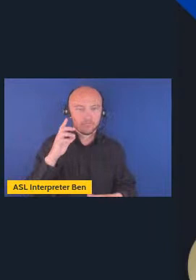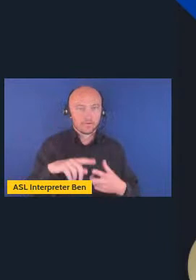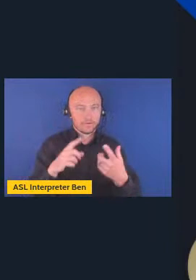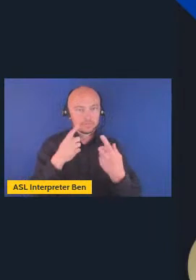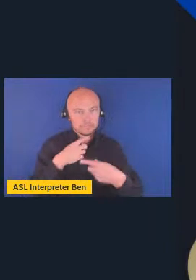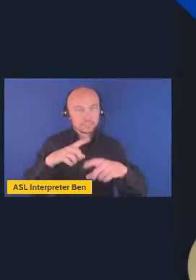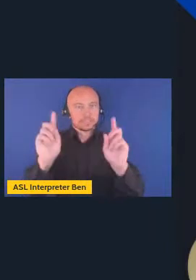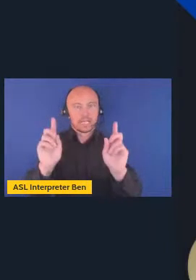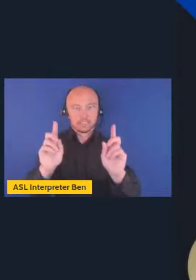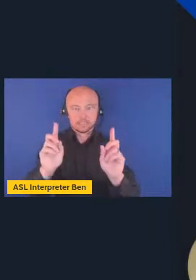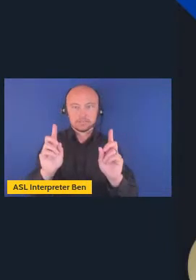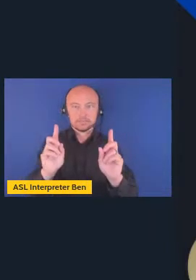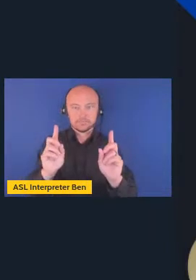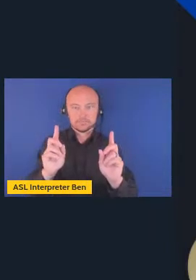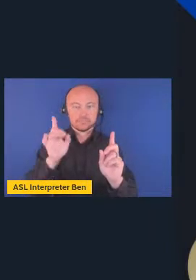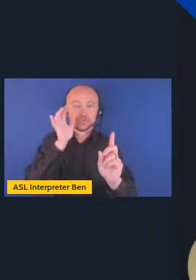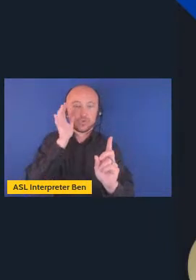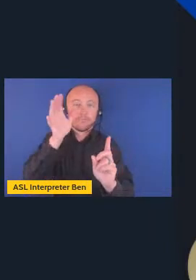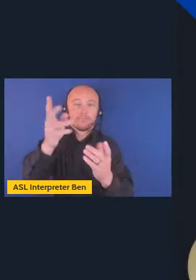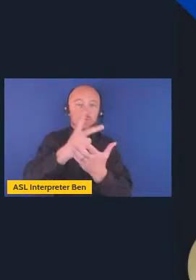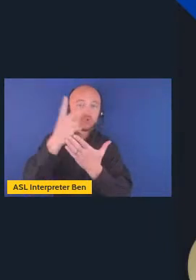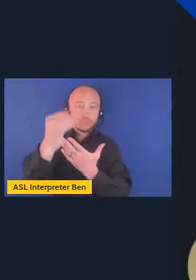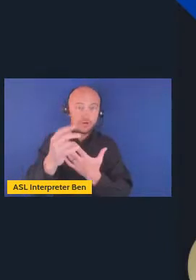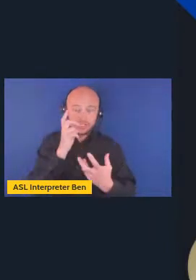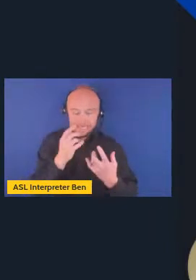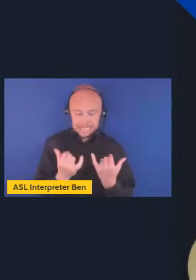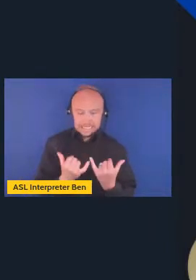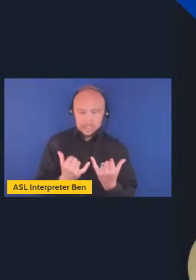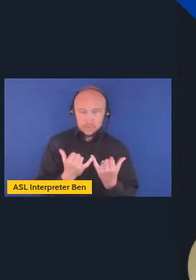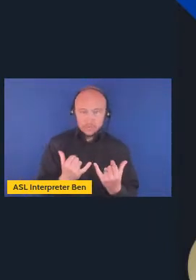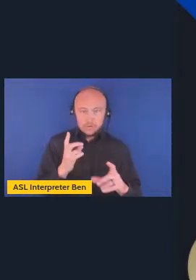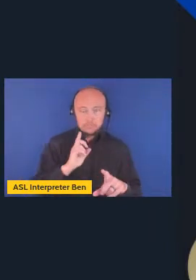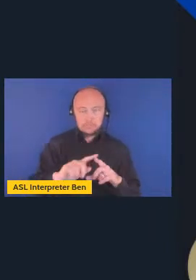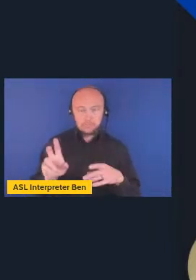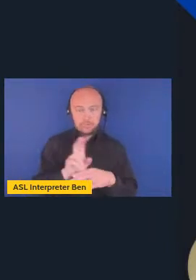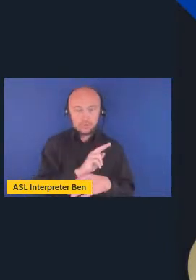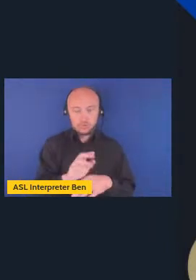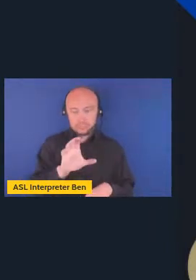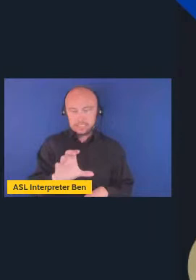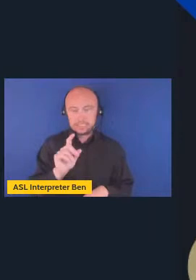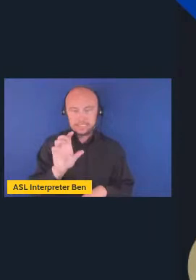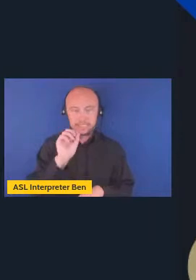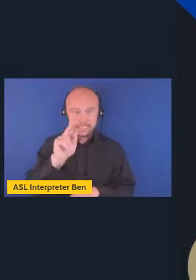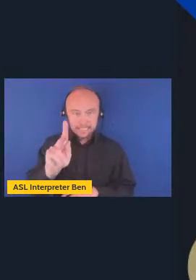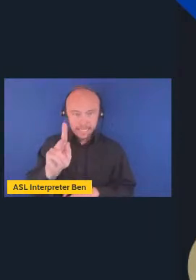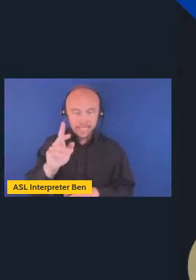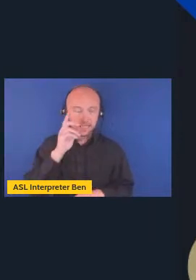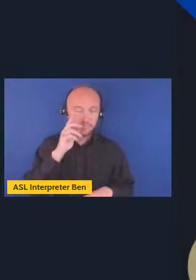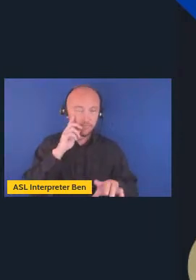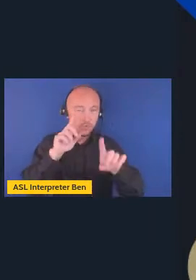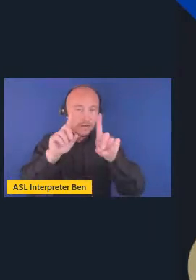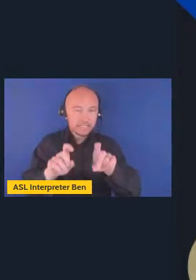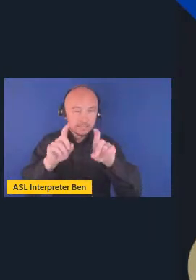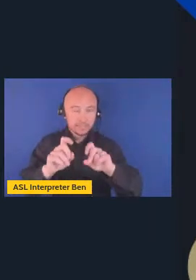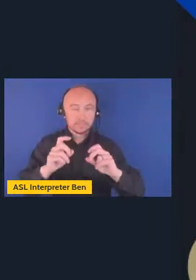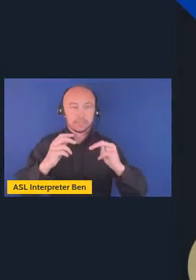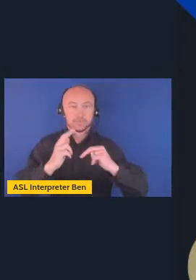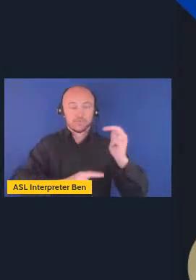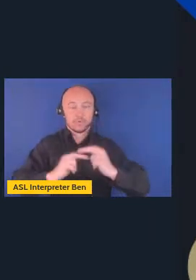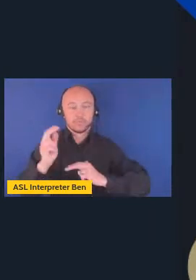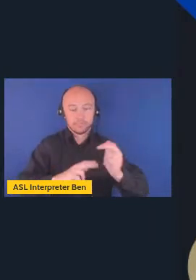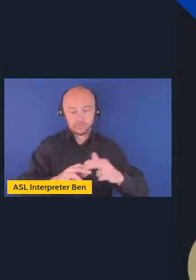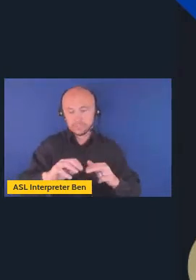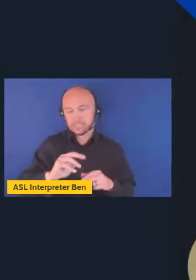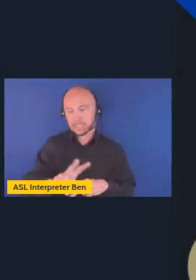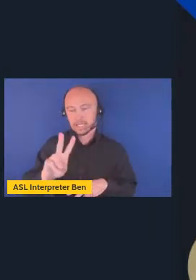it, so future projects, not this one, started using CDK for experiments while we were building MVPs